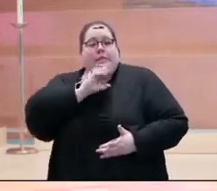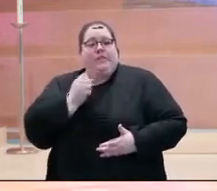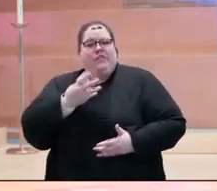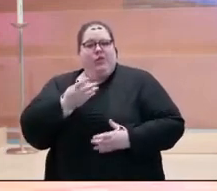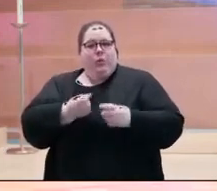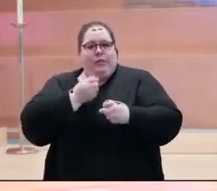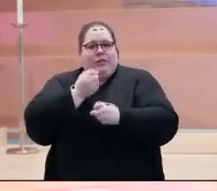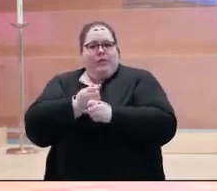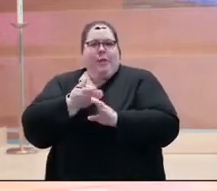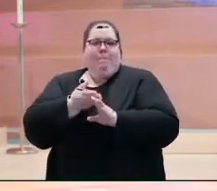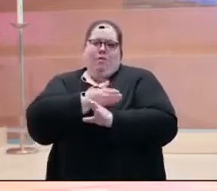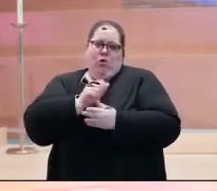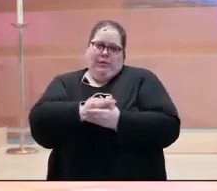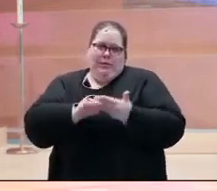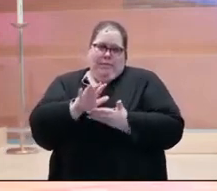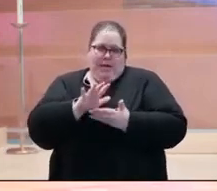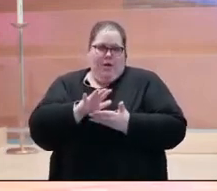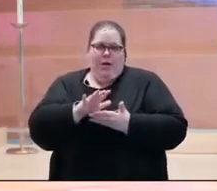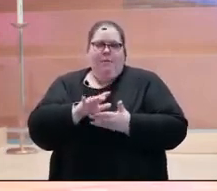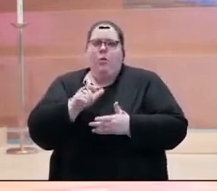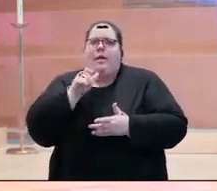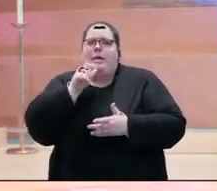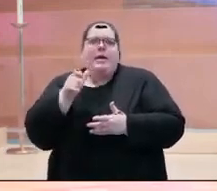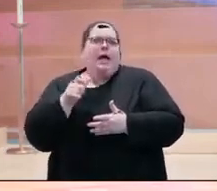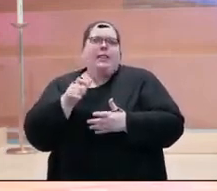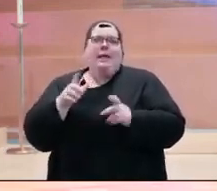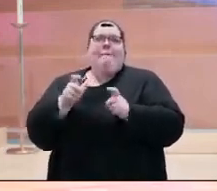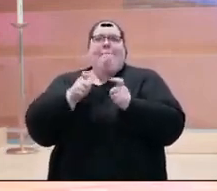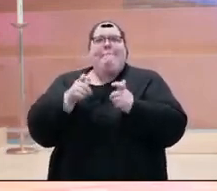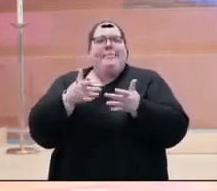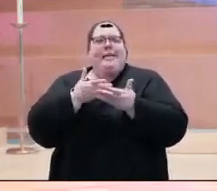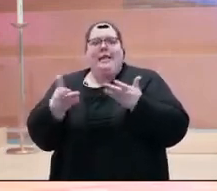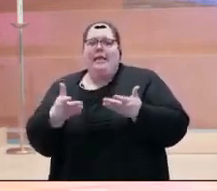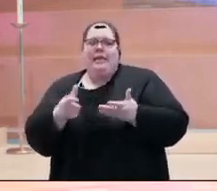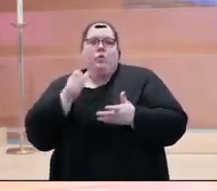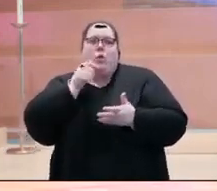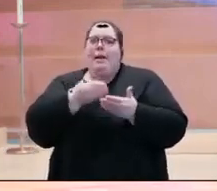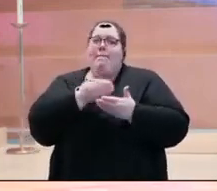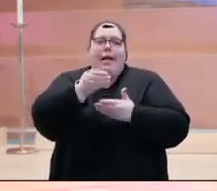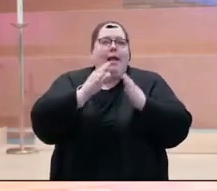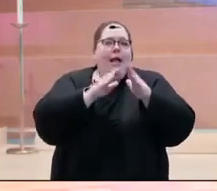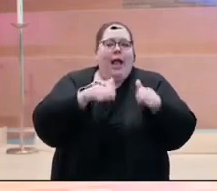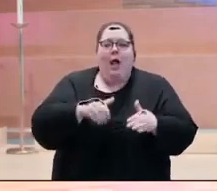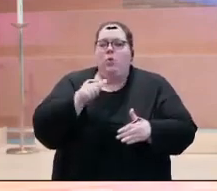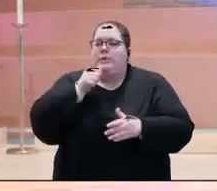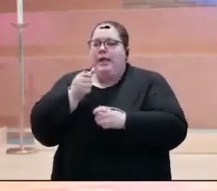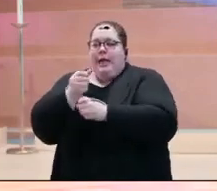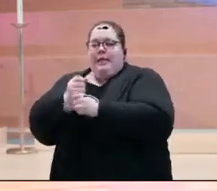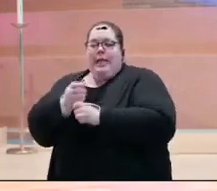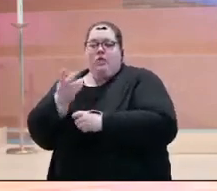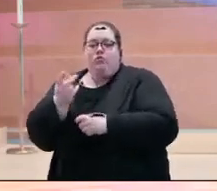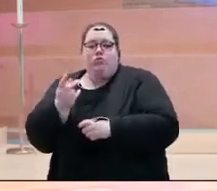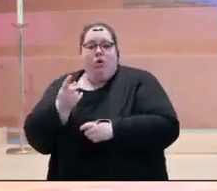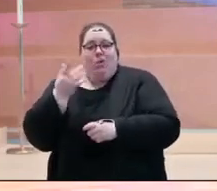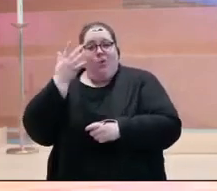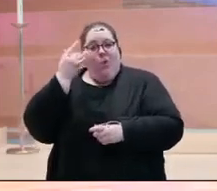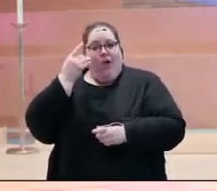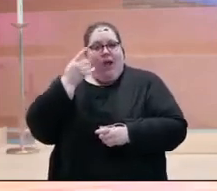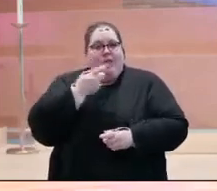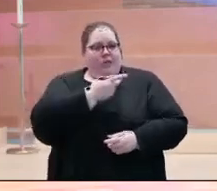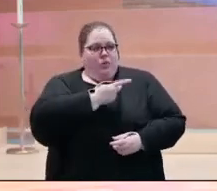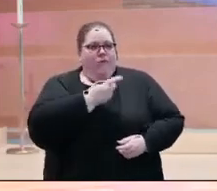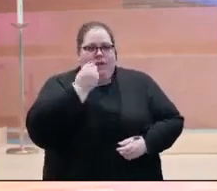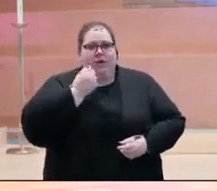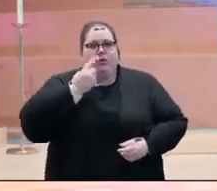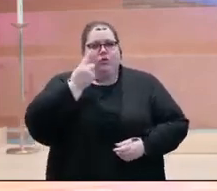like not doing like big life moves, not buying a house and not getting a dog or things like that, because we knew eventually